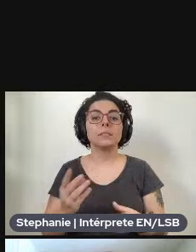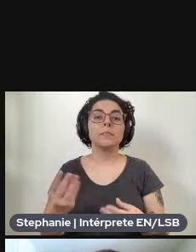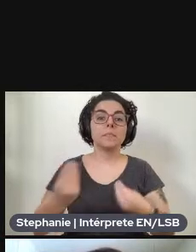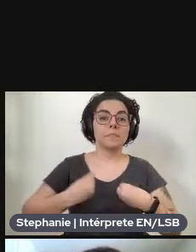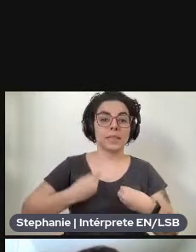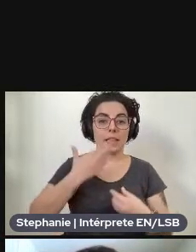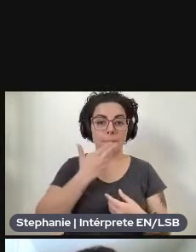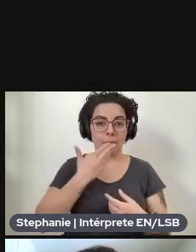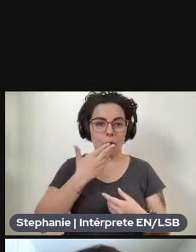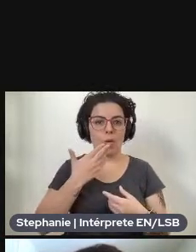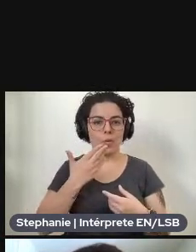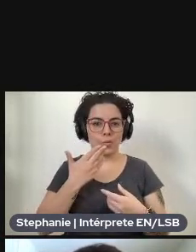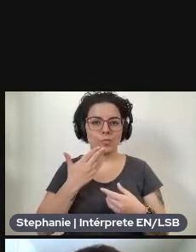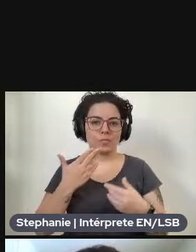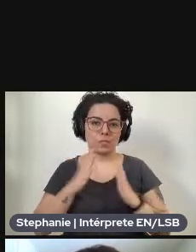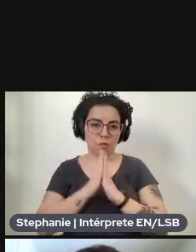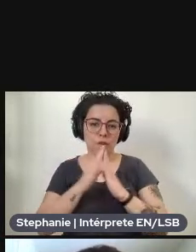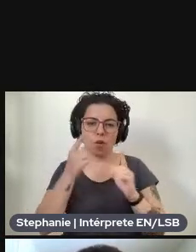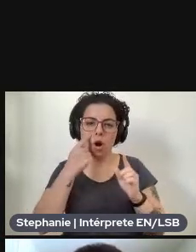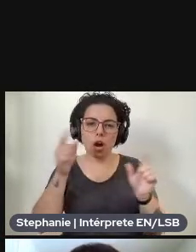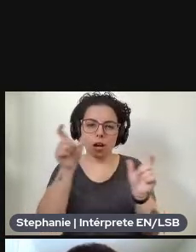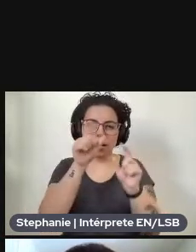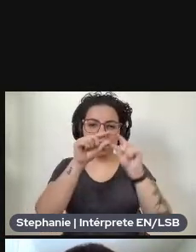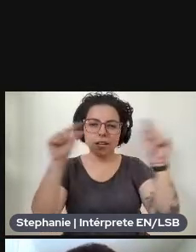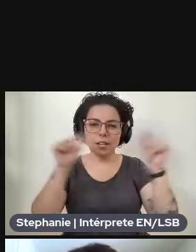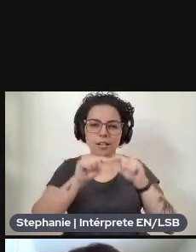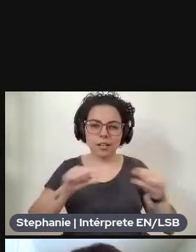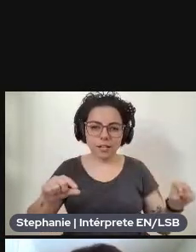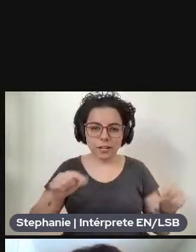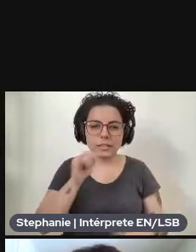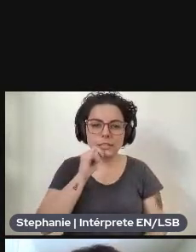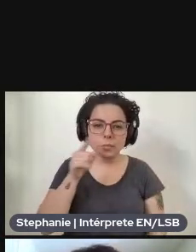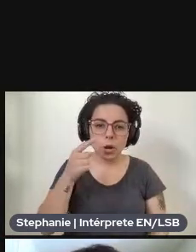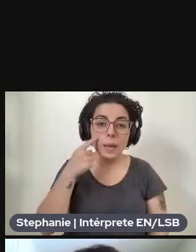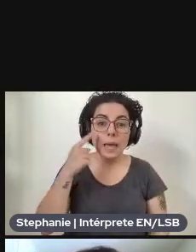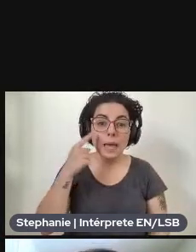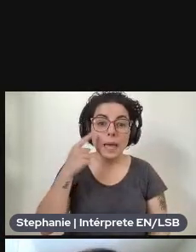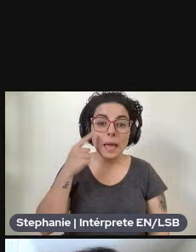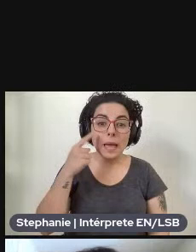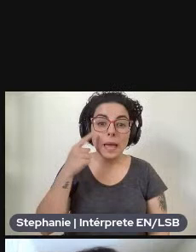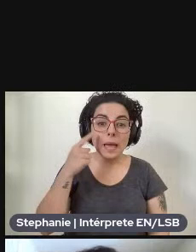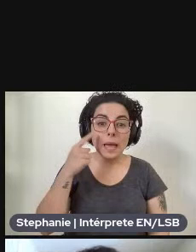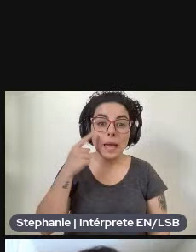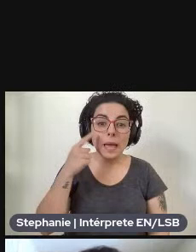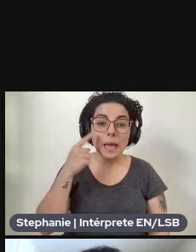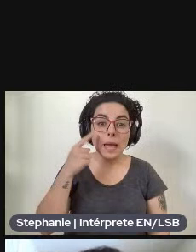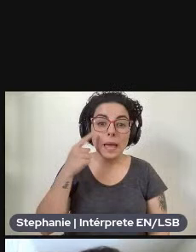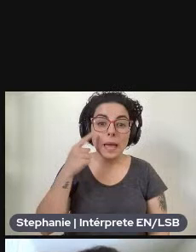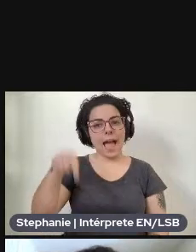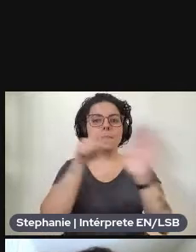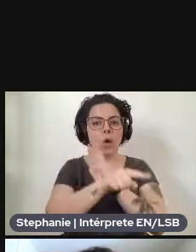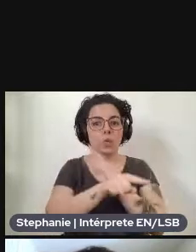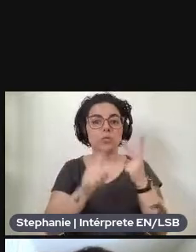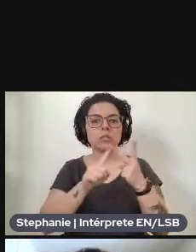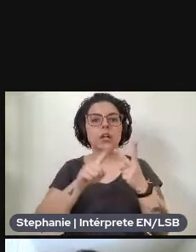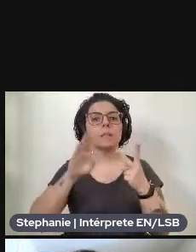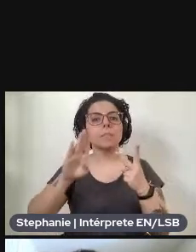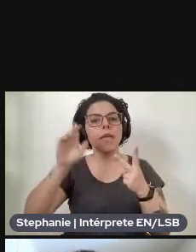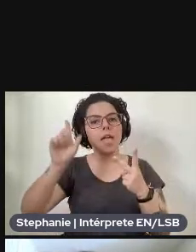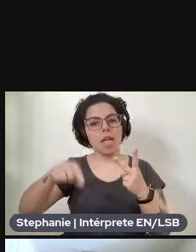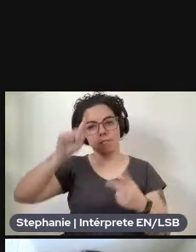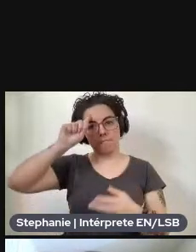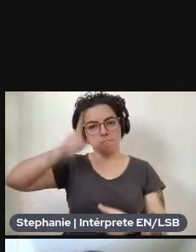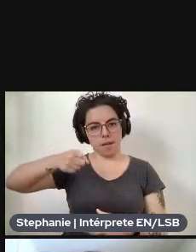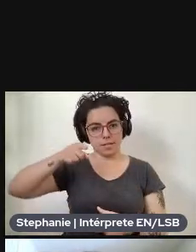Form-oriented means that 12a is a question and 12b is an imperative, despite the fact that both share the